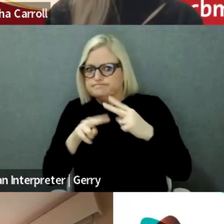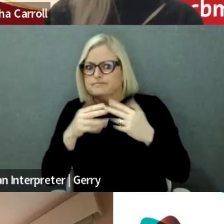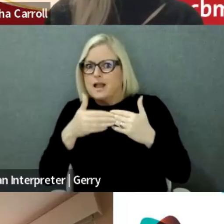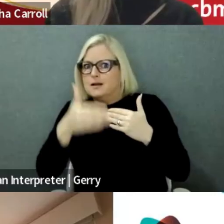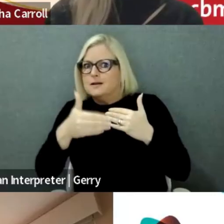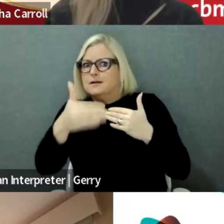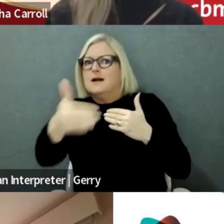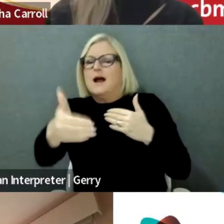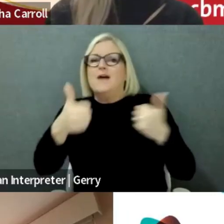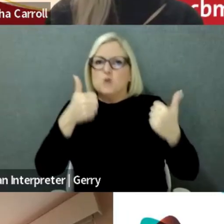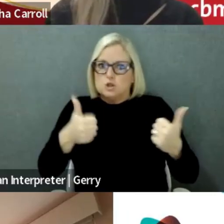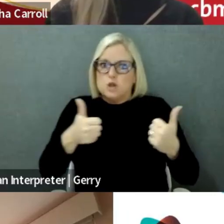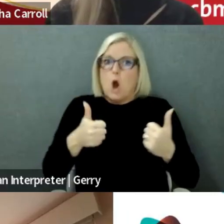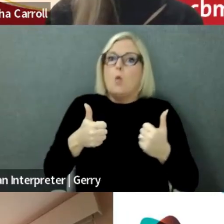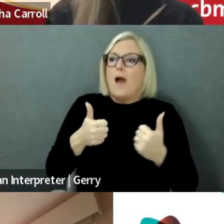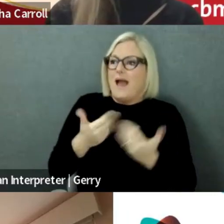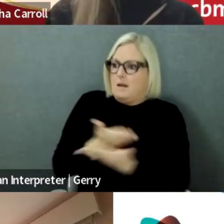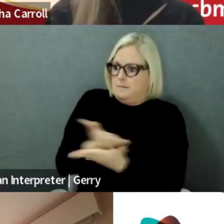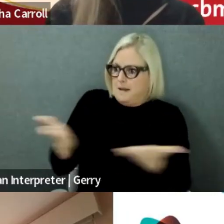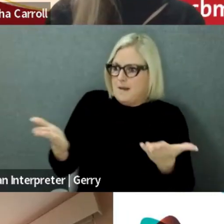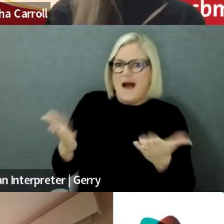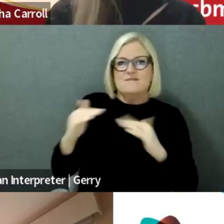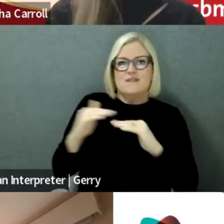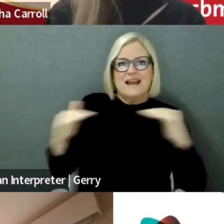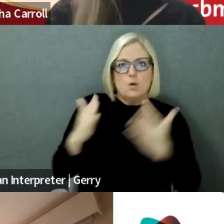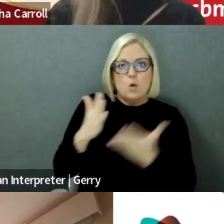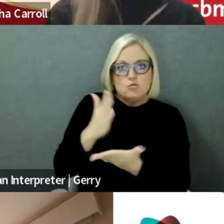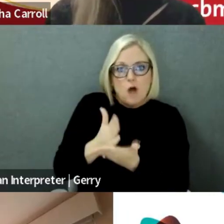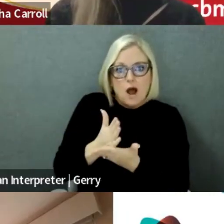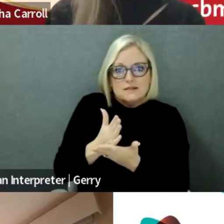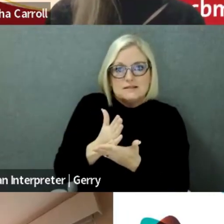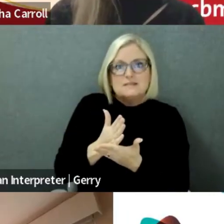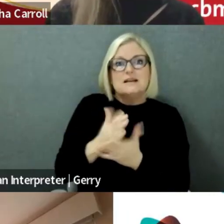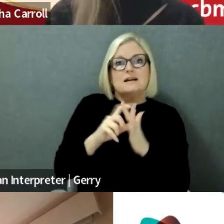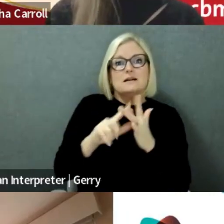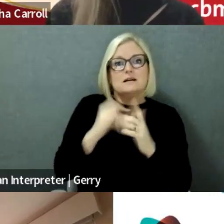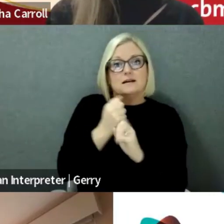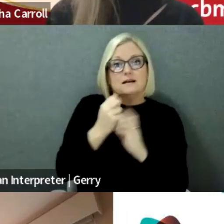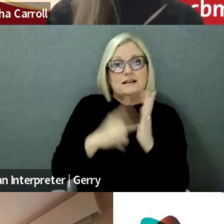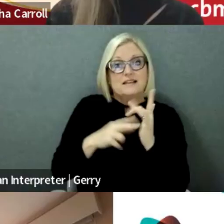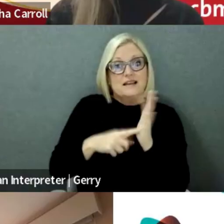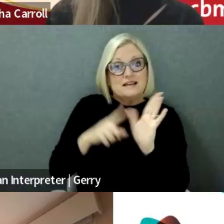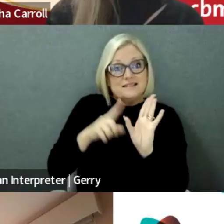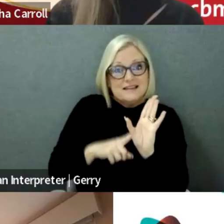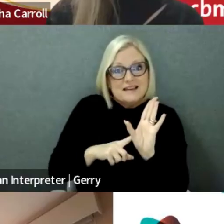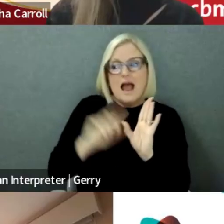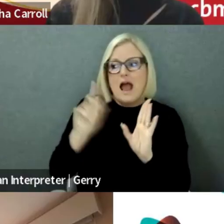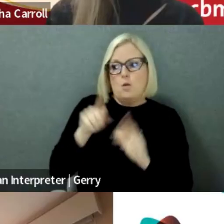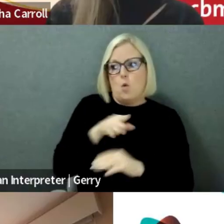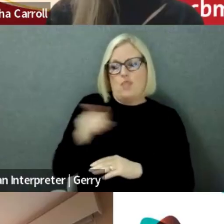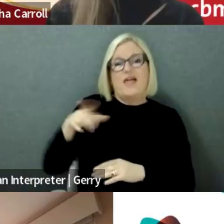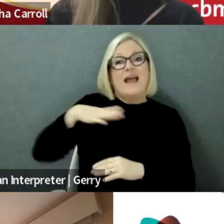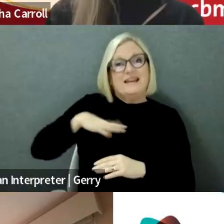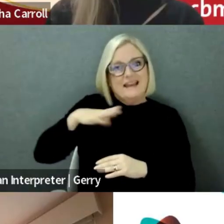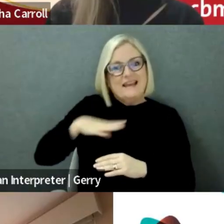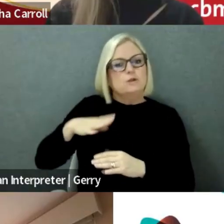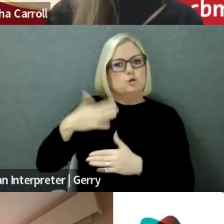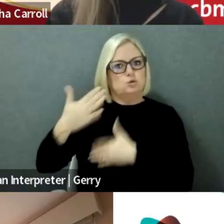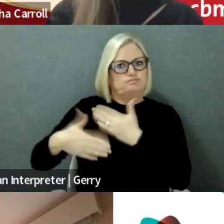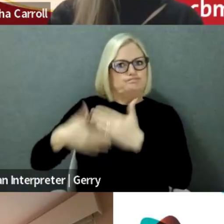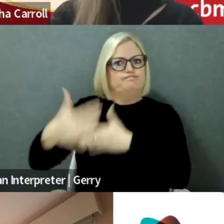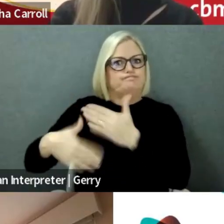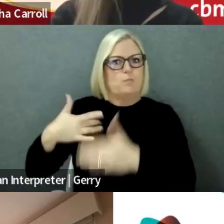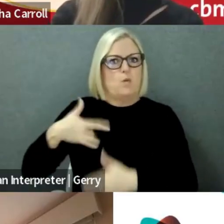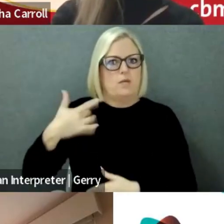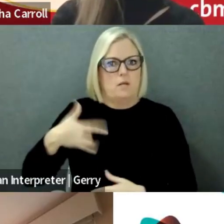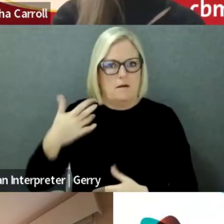of their communities with equal rights, dignity, and the supports they need to participate fully. Australia views its role as both a